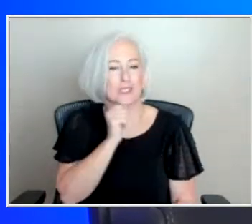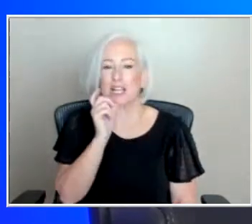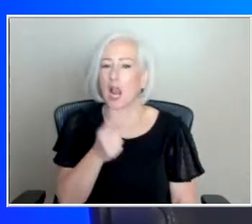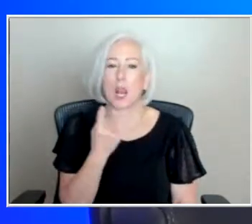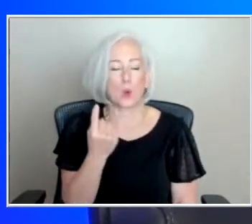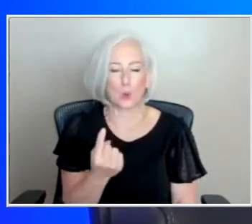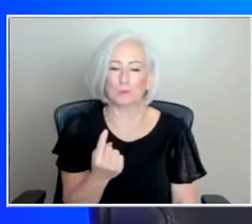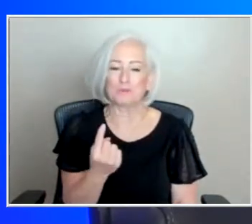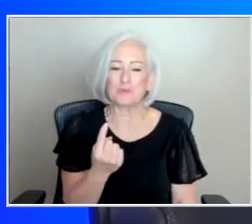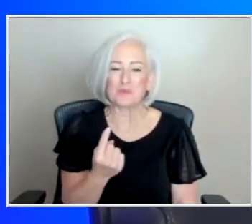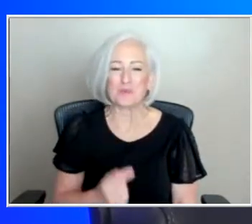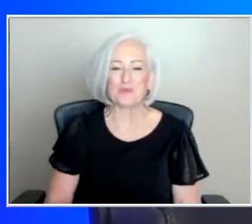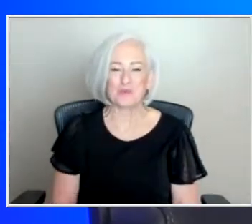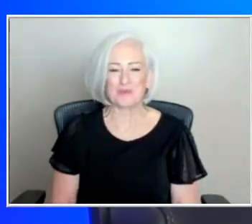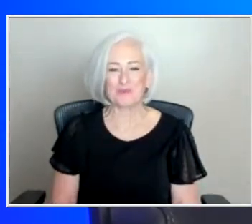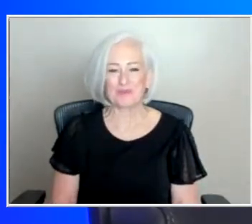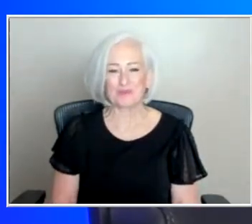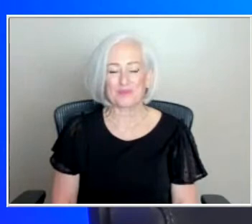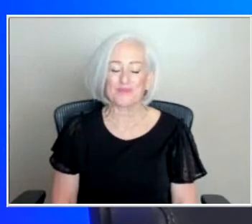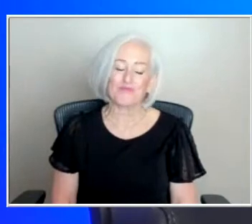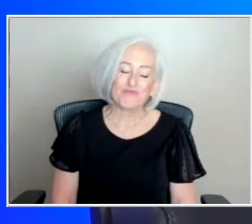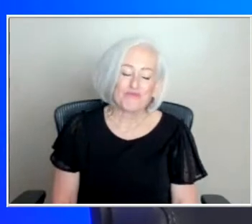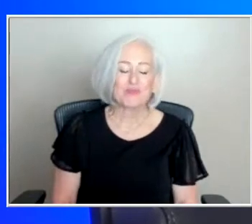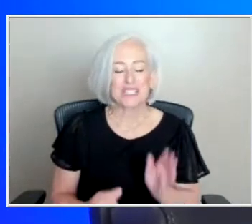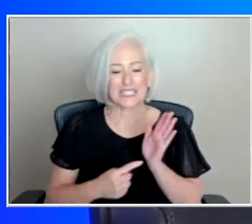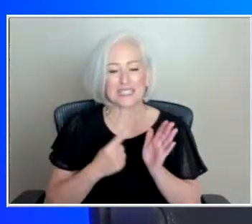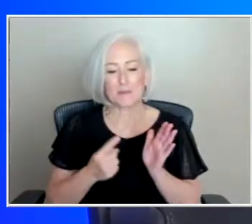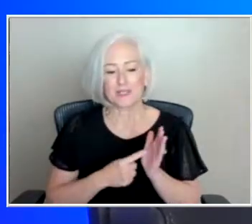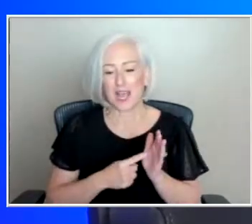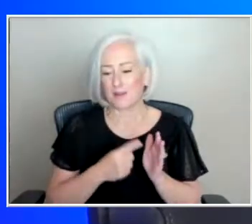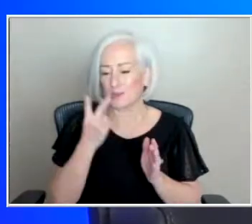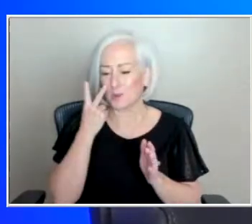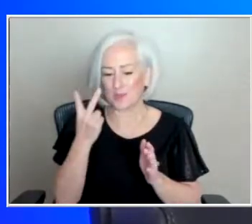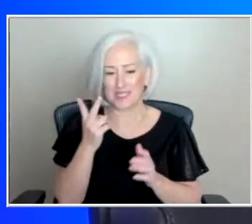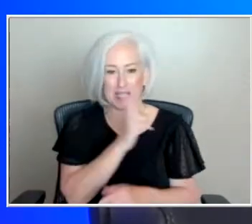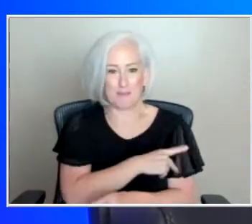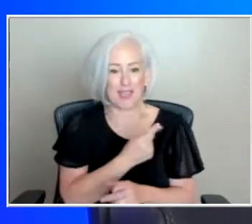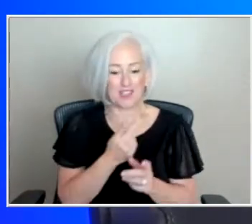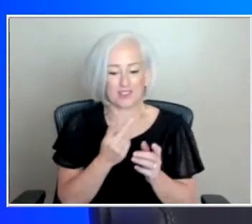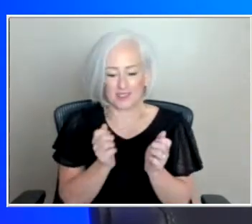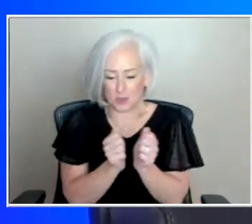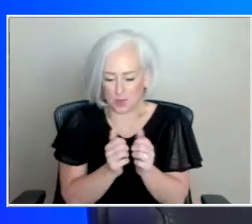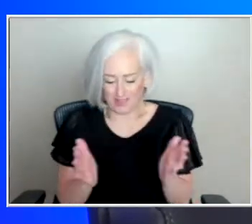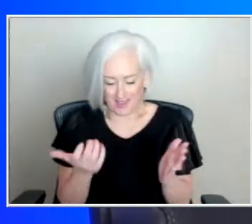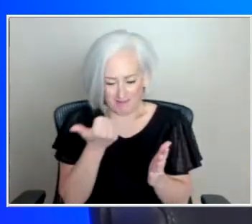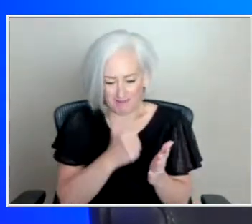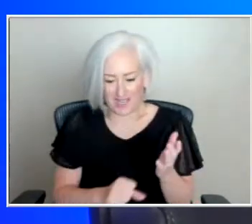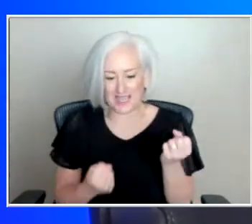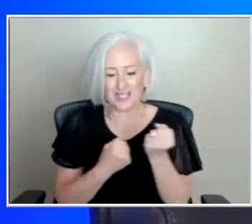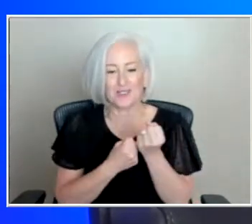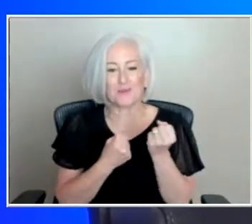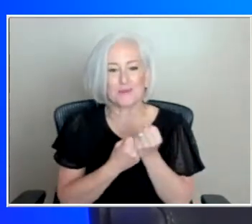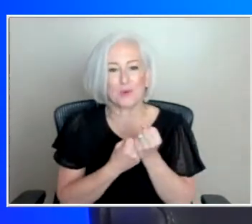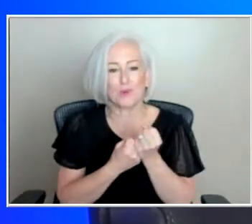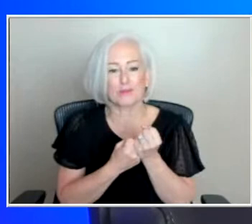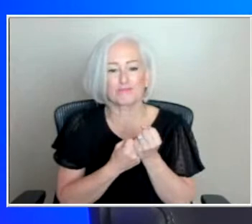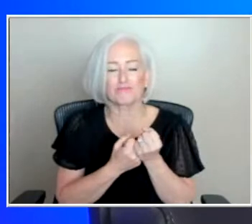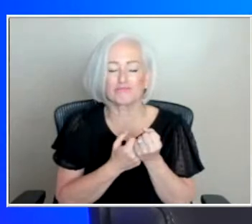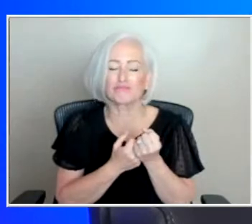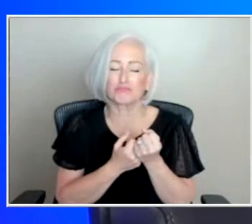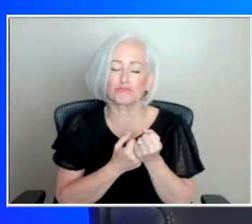But sometimes you see patients with no one with them, and that's really sad.